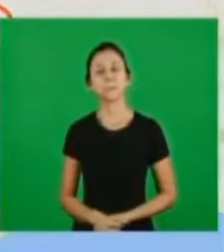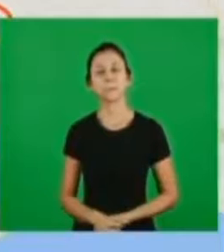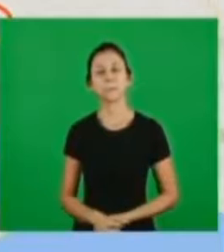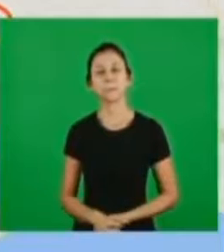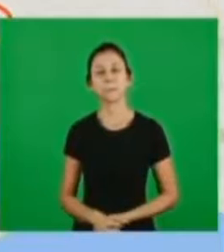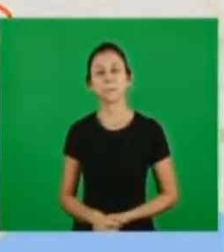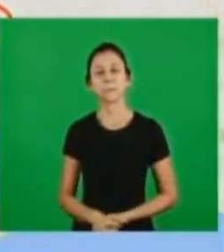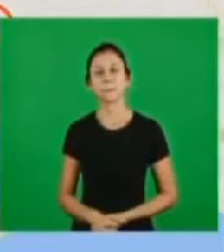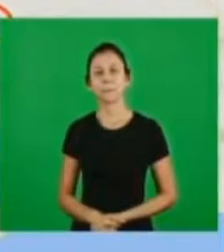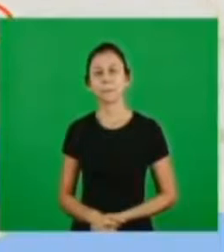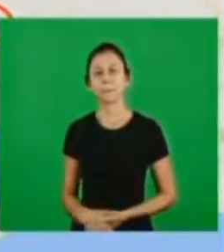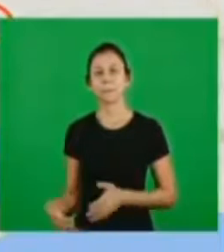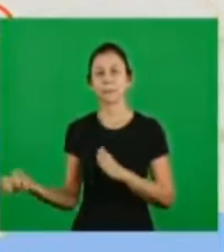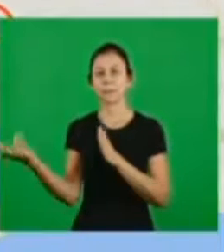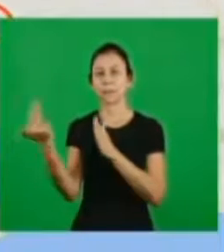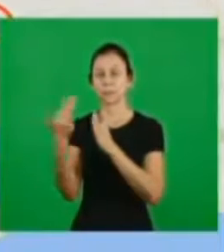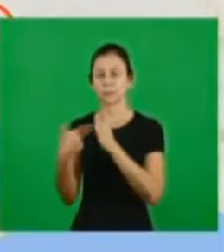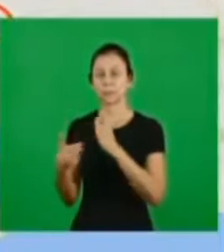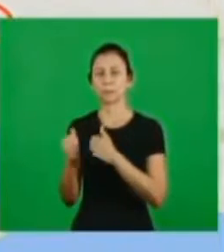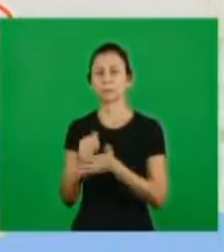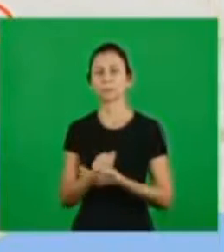Now, let's go to the next slide.